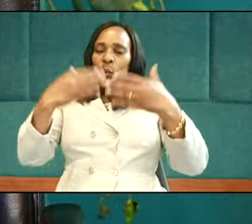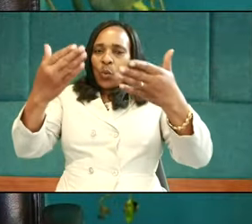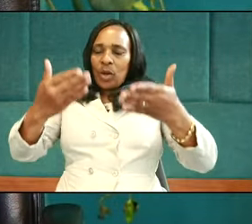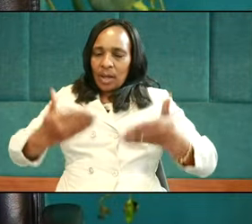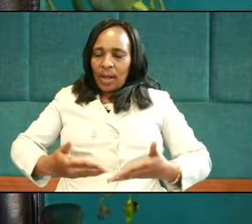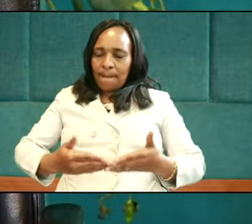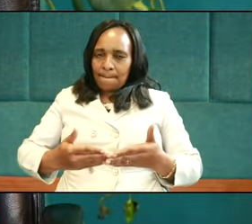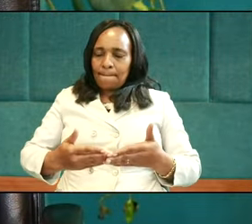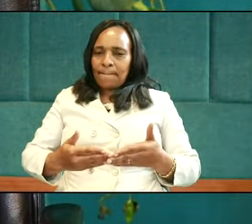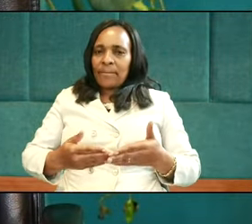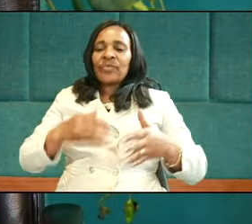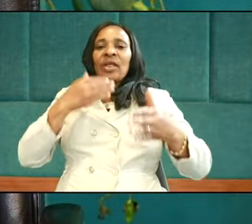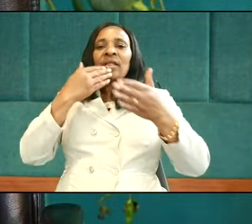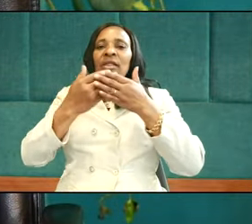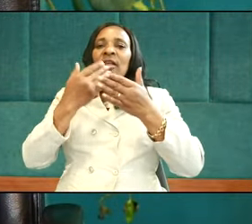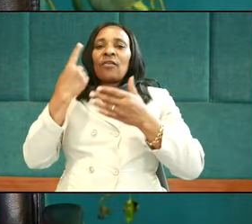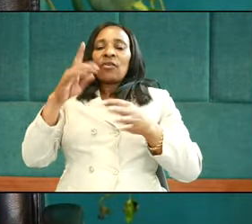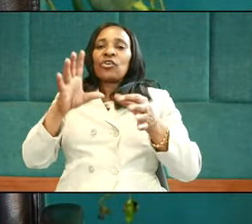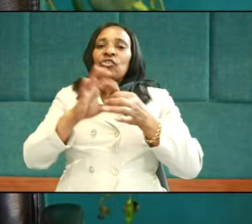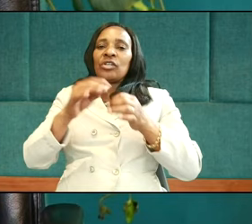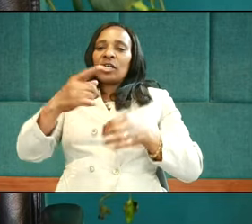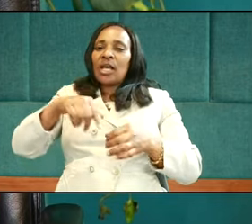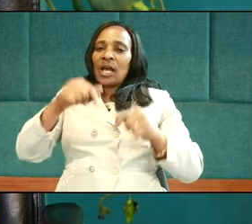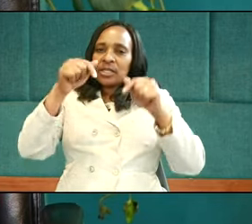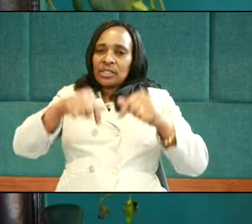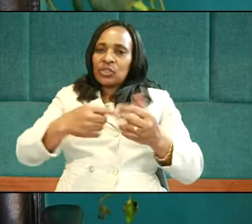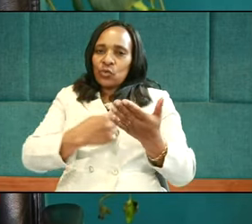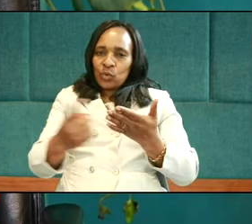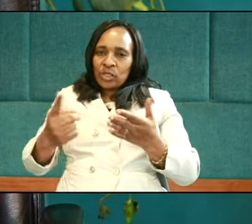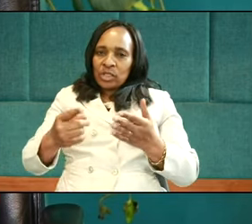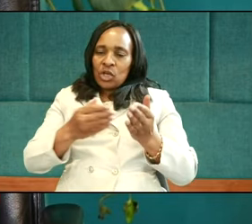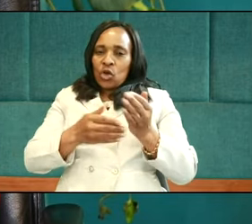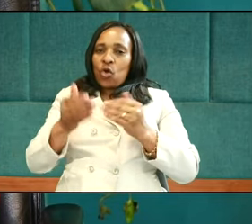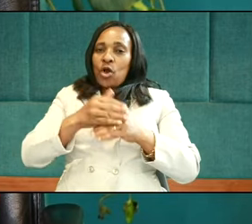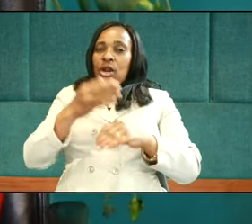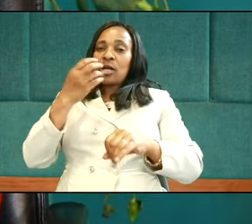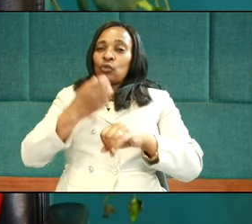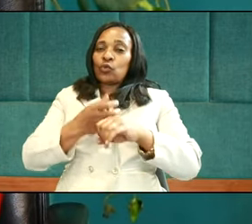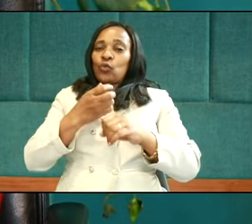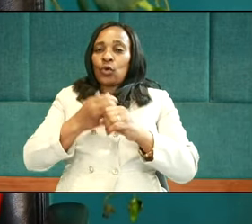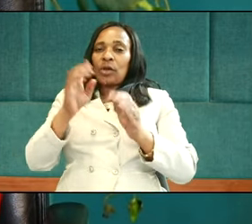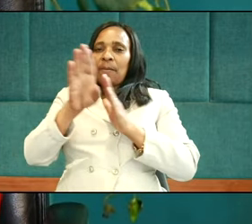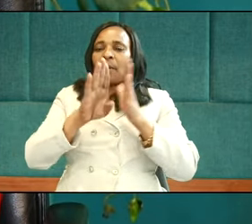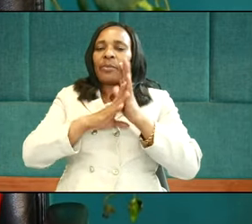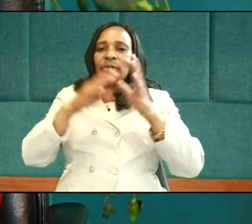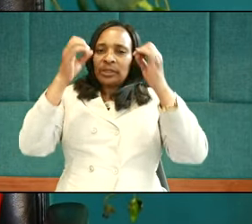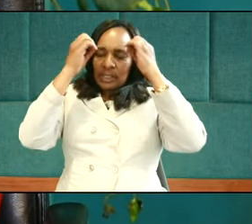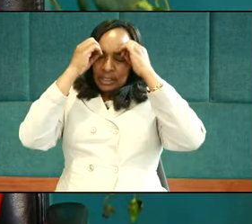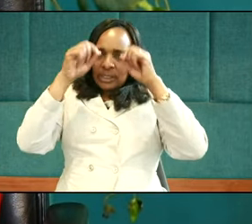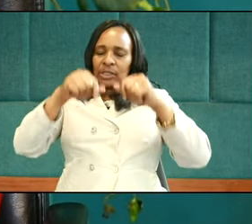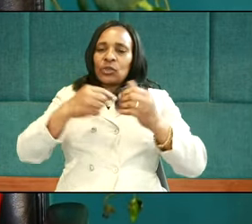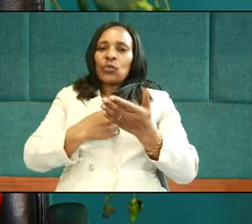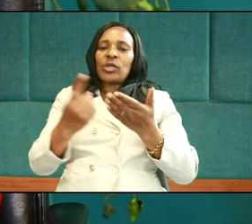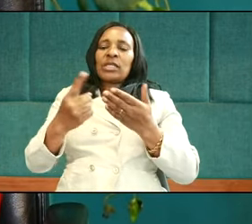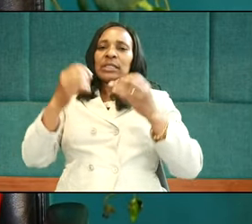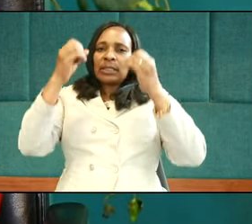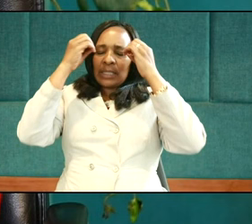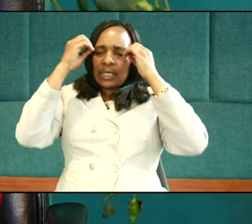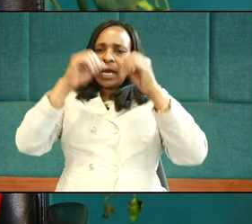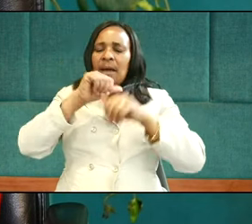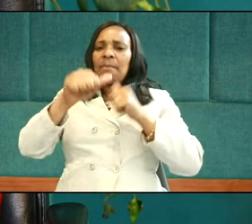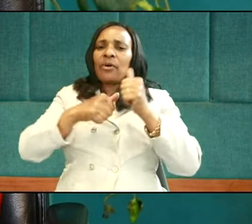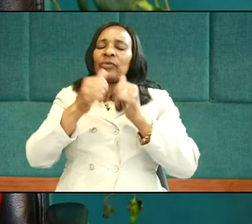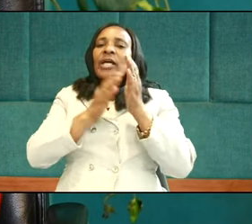Welcome, and thank you for joining us to this week's Cornerstone Bible study. This week, we'll study about